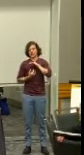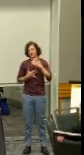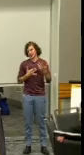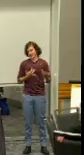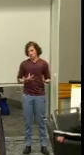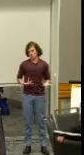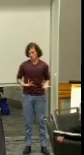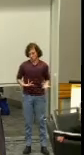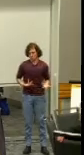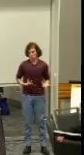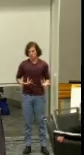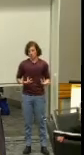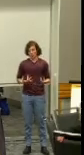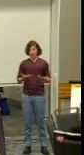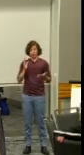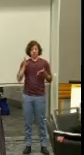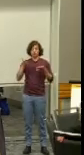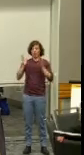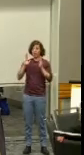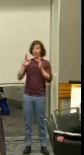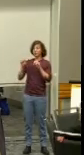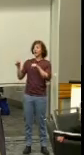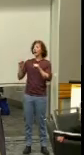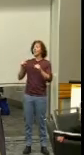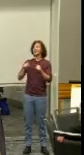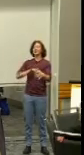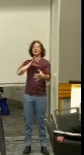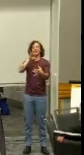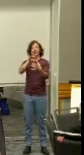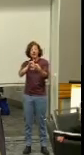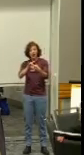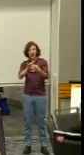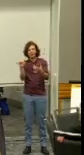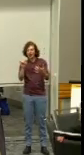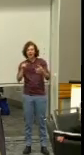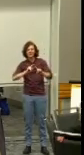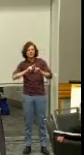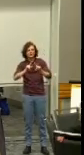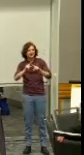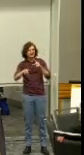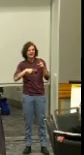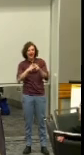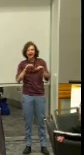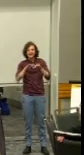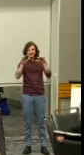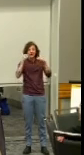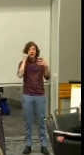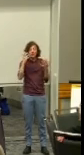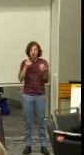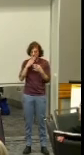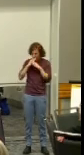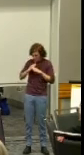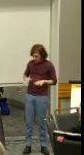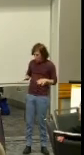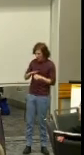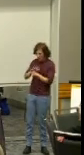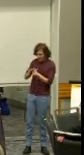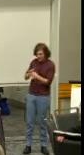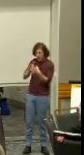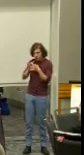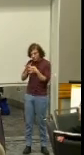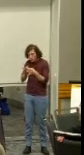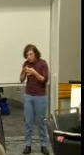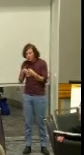and allow the ability to connect, but also connect at different levels. If you want to connect in a quiet space and you want kind of to